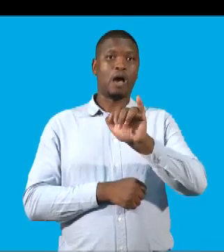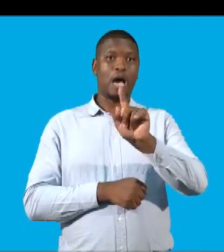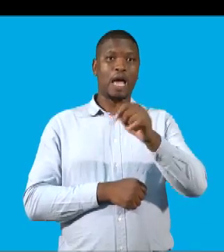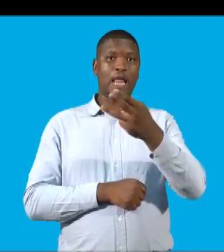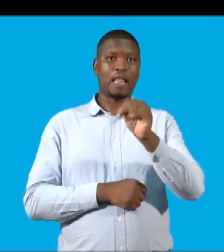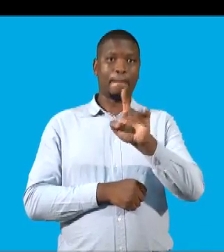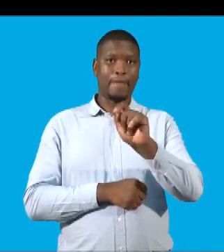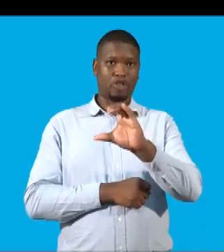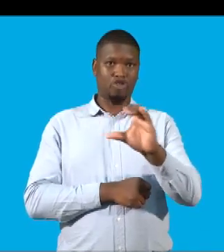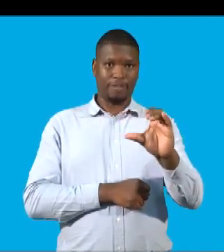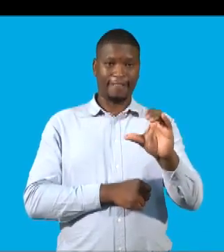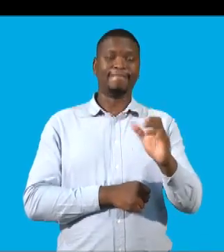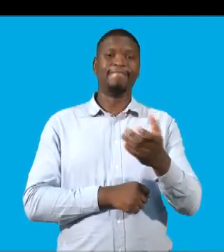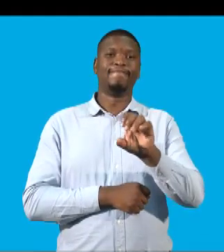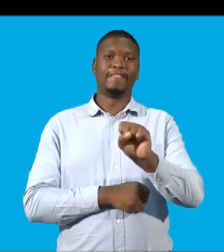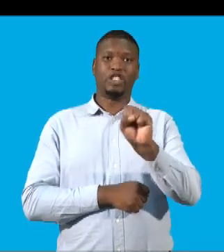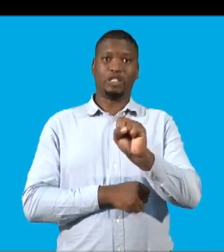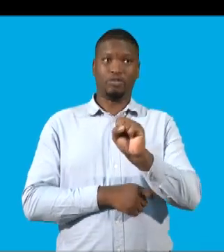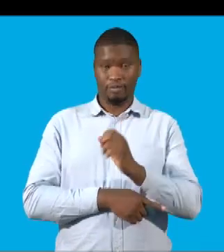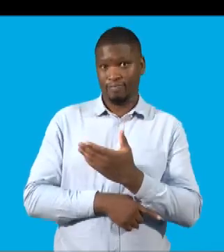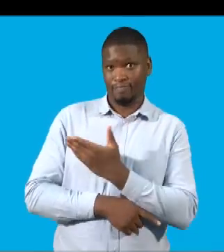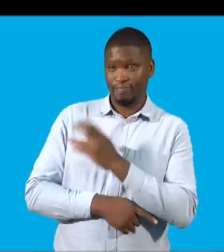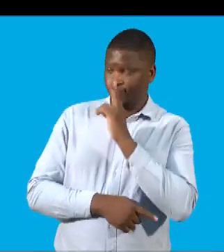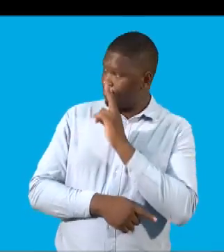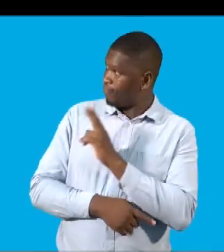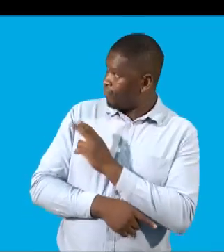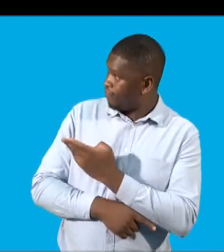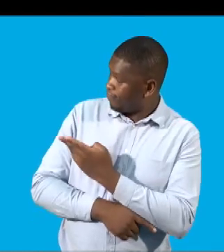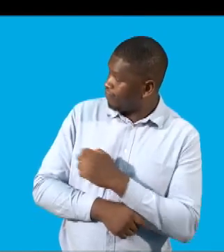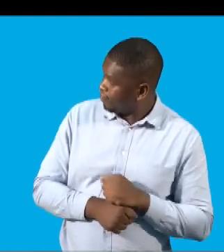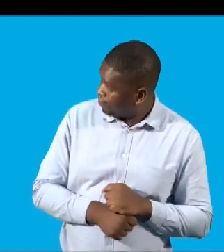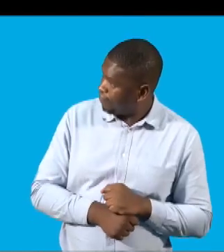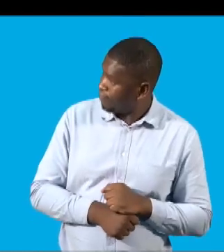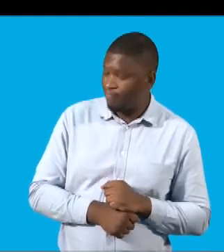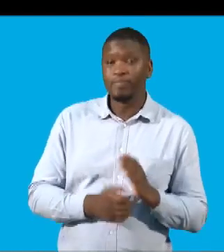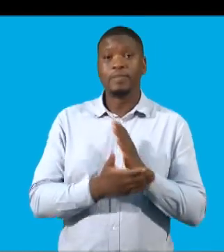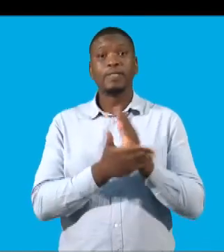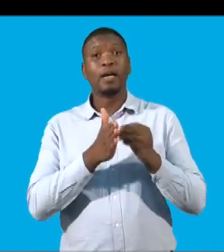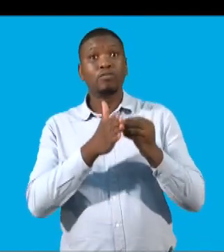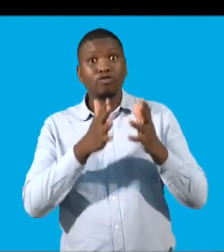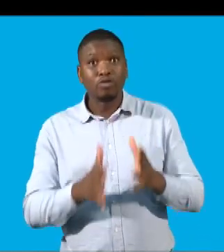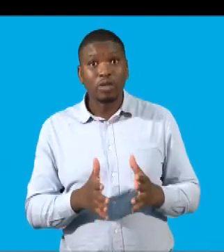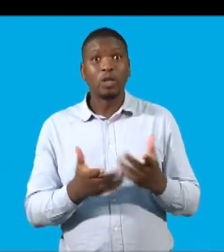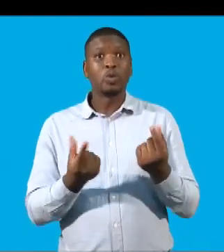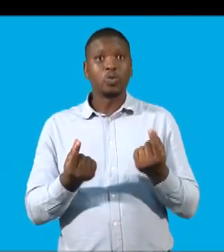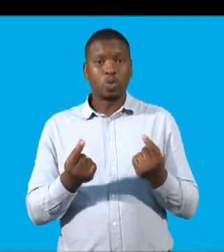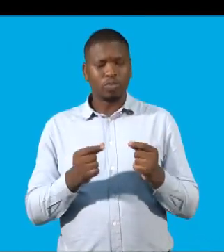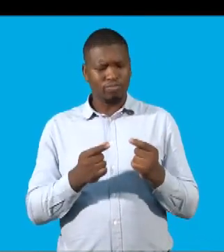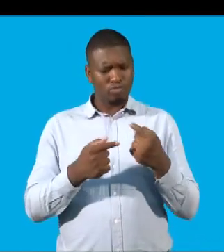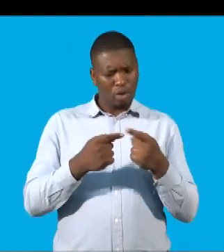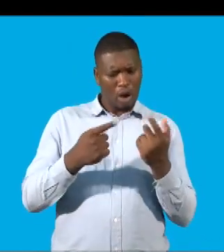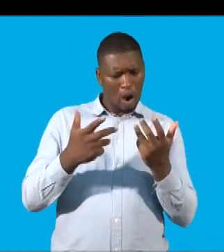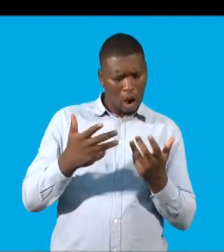the arithmetic series. So looking at the content and skill problems, learners calculate the